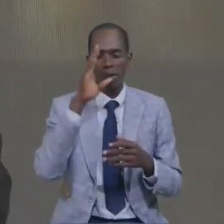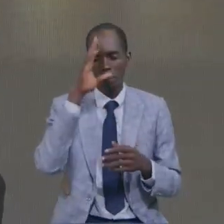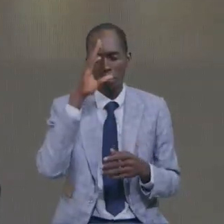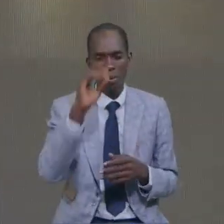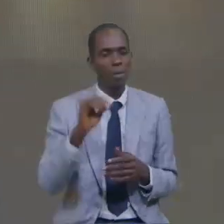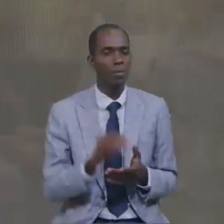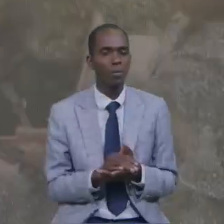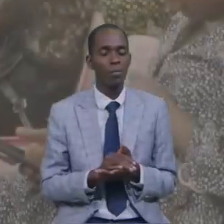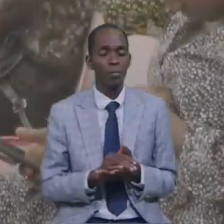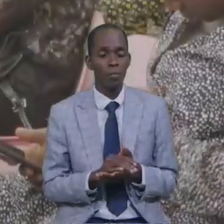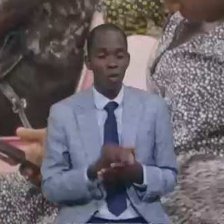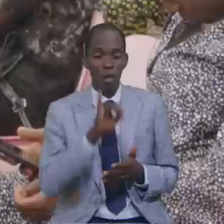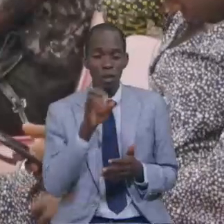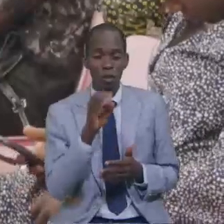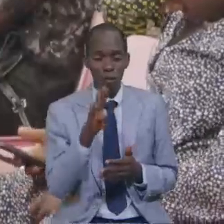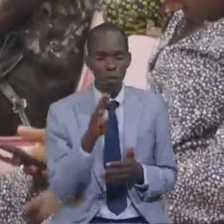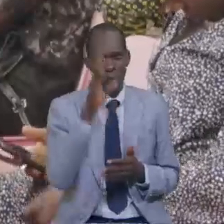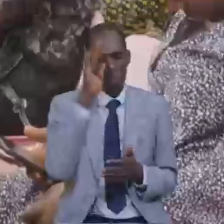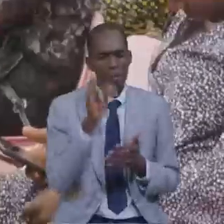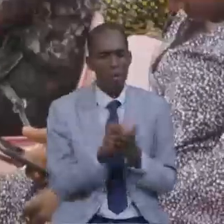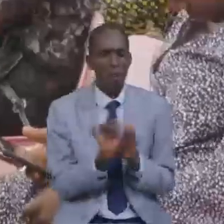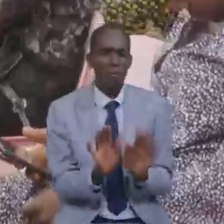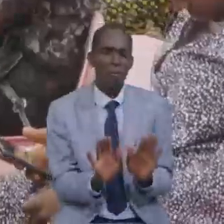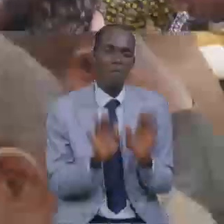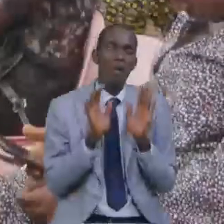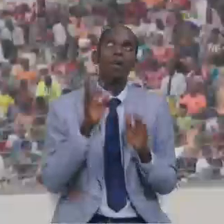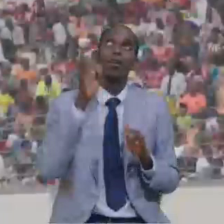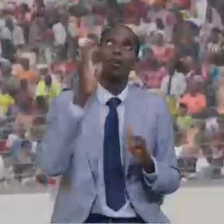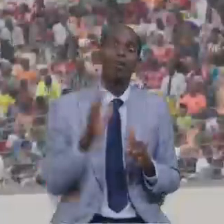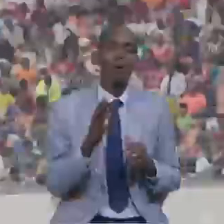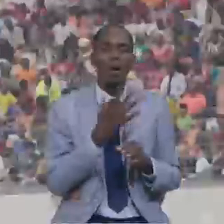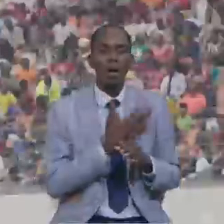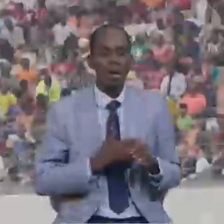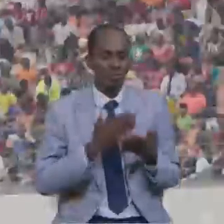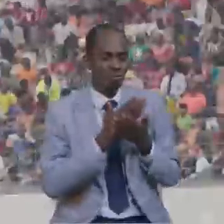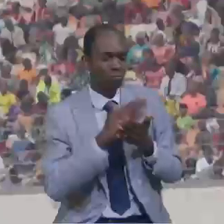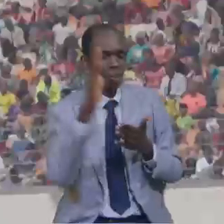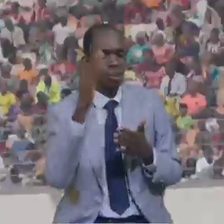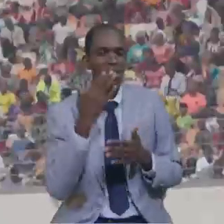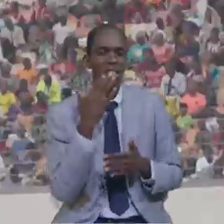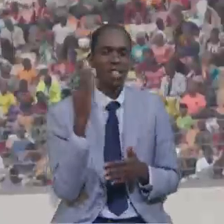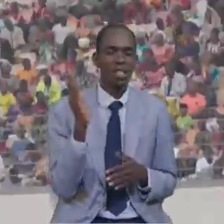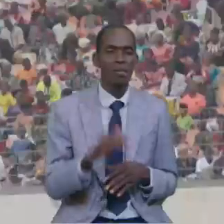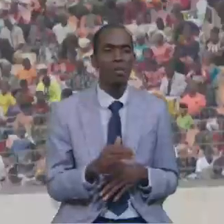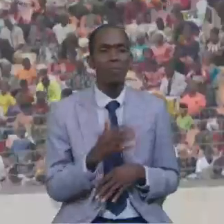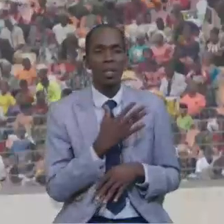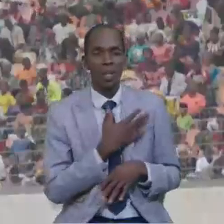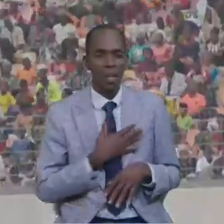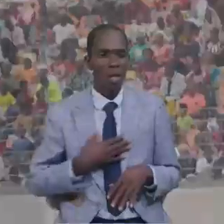and still holdeth fast his integrity.